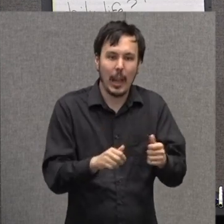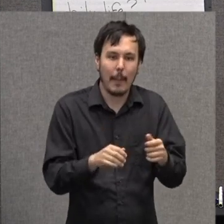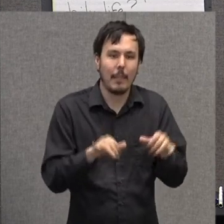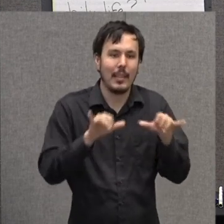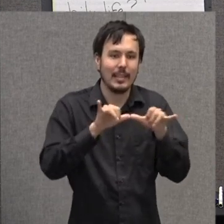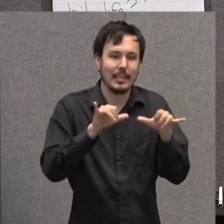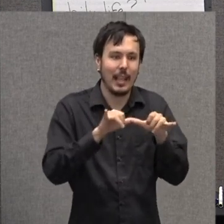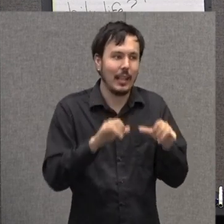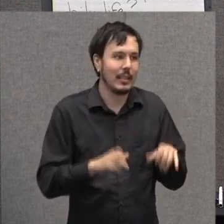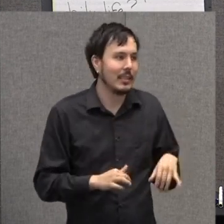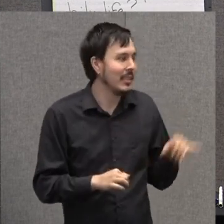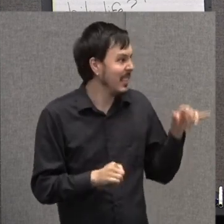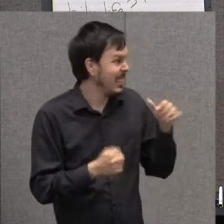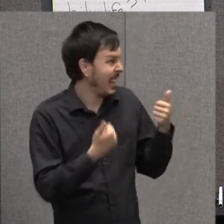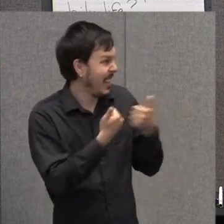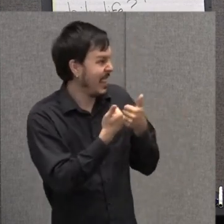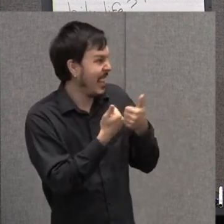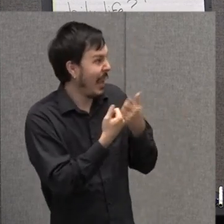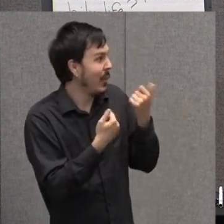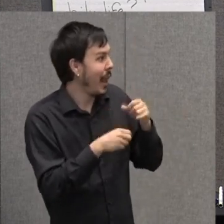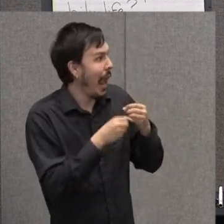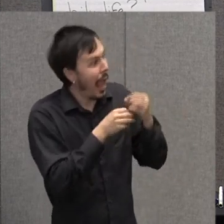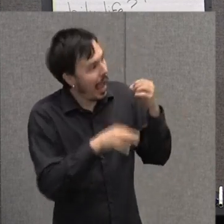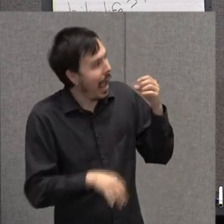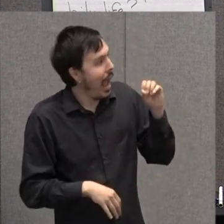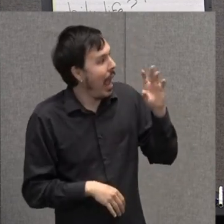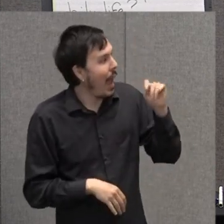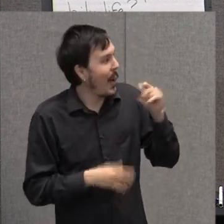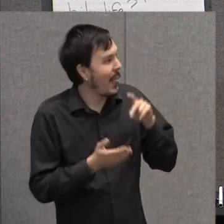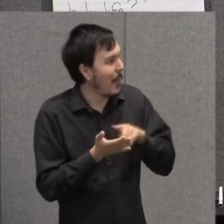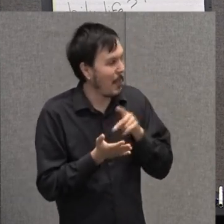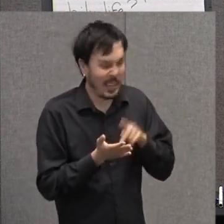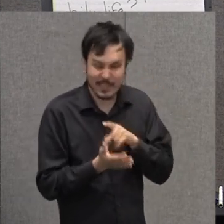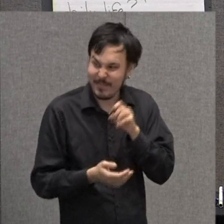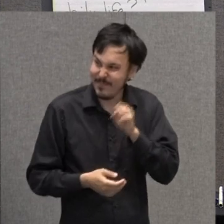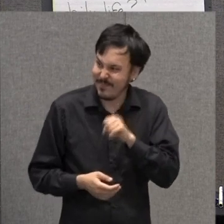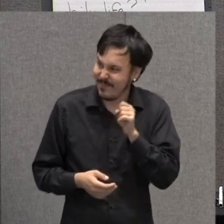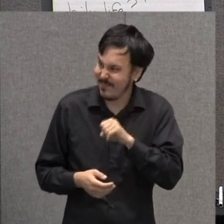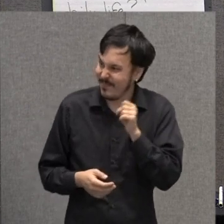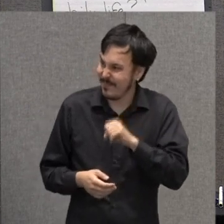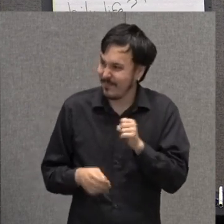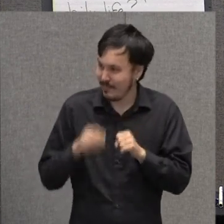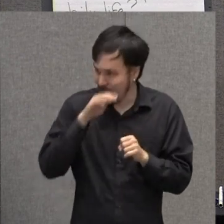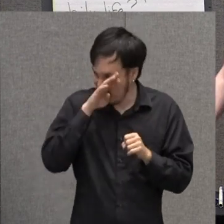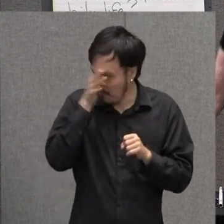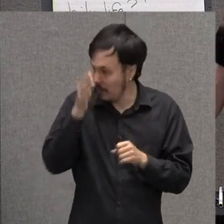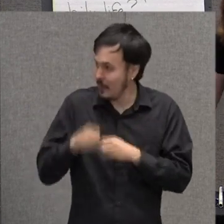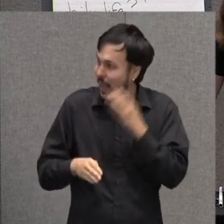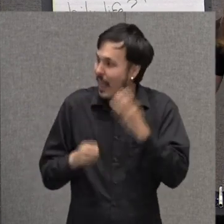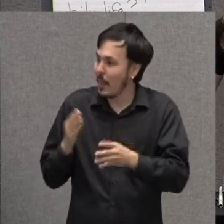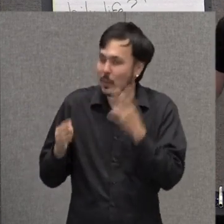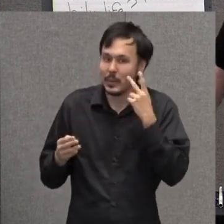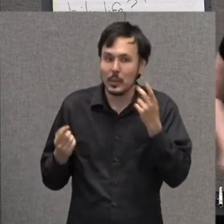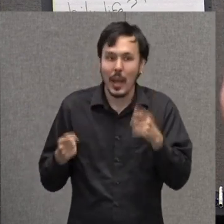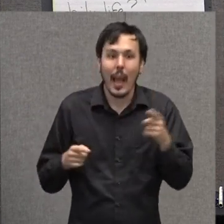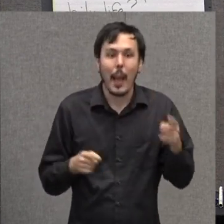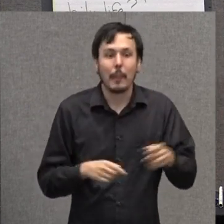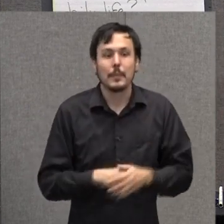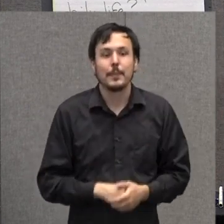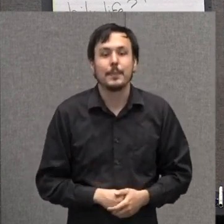It's like a game trying to get your pencil out. I know, exactly. Okay. See, I'm going to show what it looks like when I roll around a skinnier